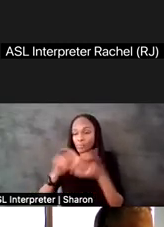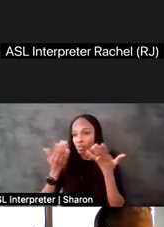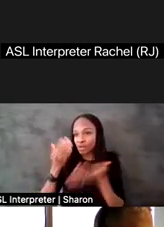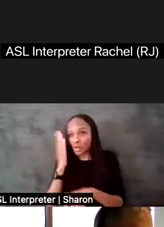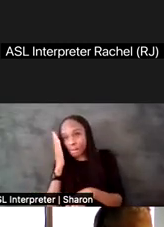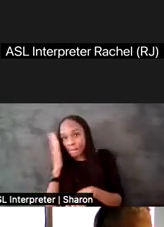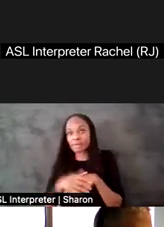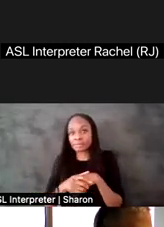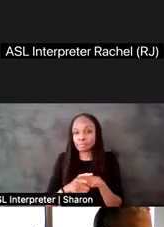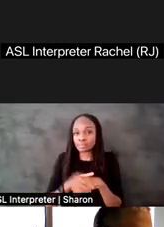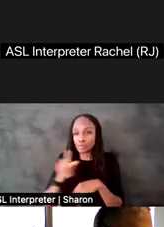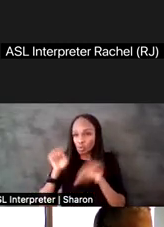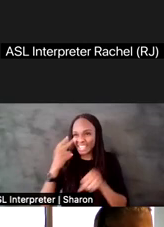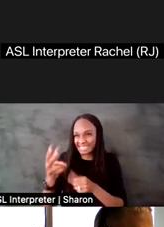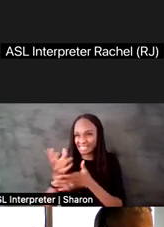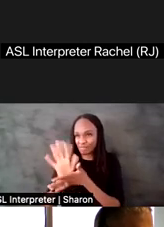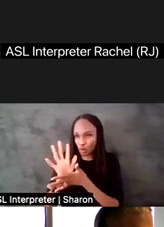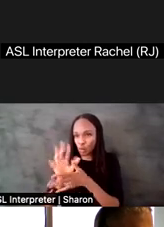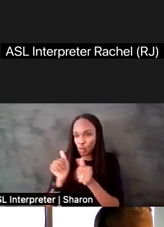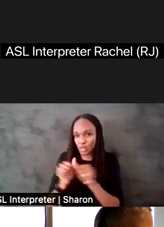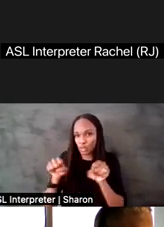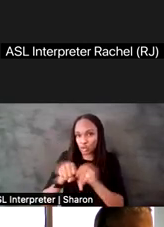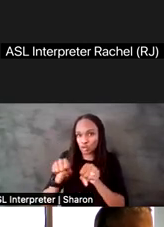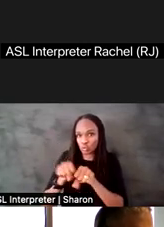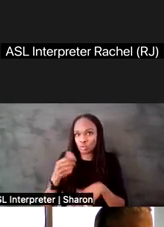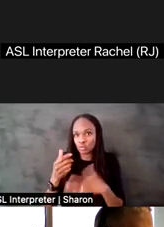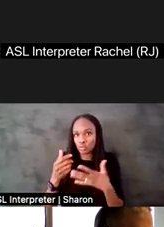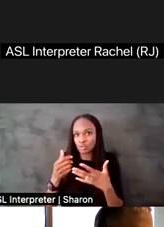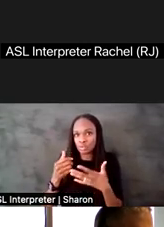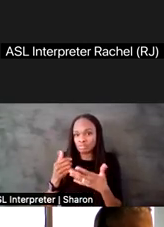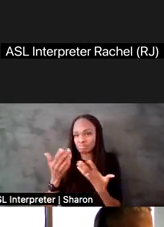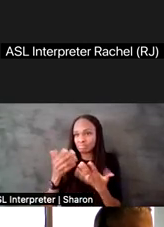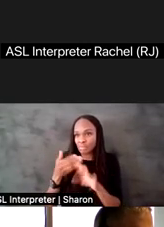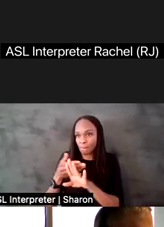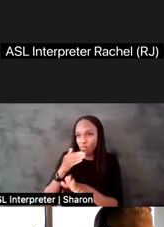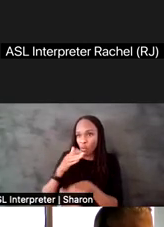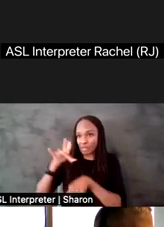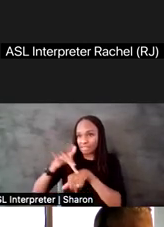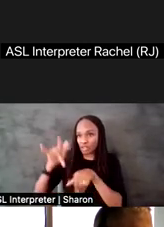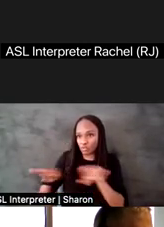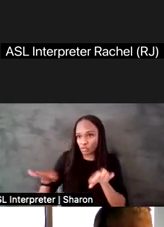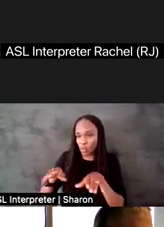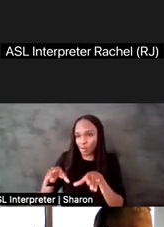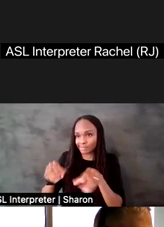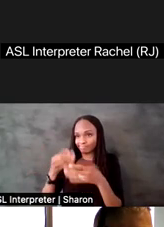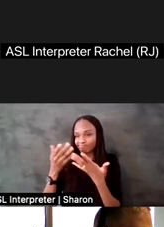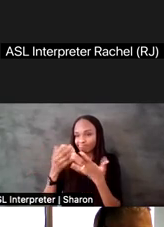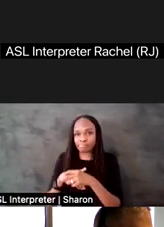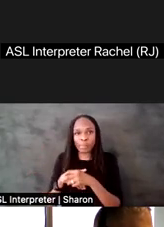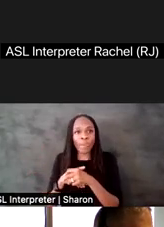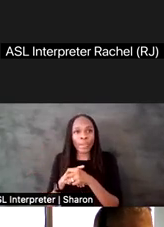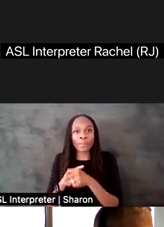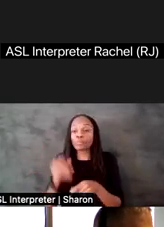out and pulls the shoes out to be putting those on before even stepping on the floor. Okay, so you